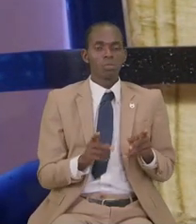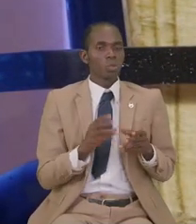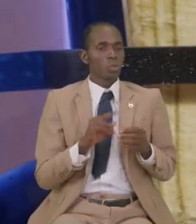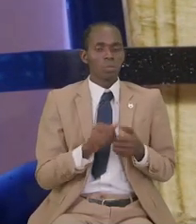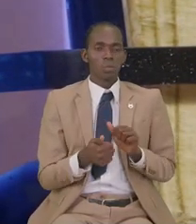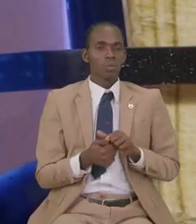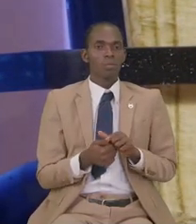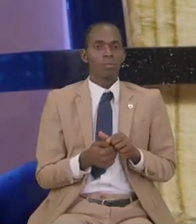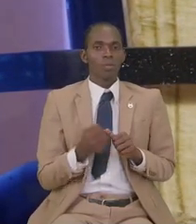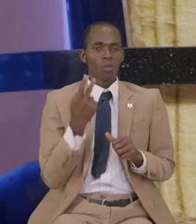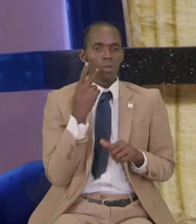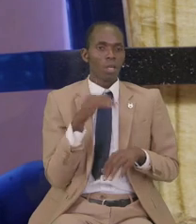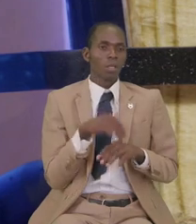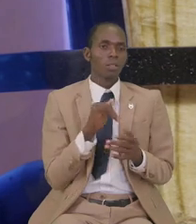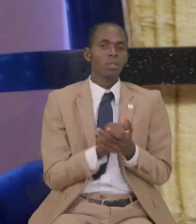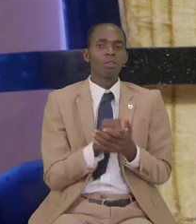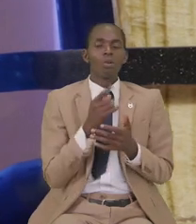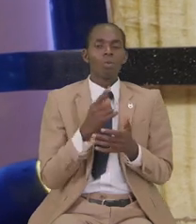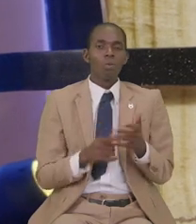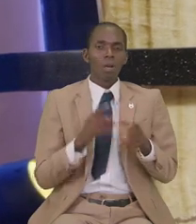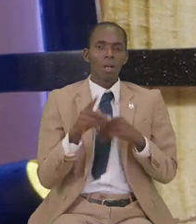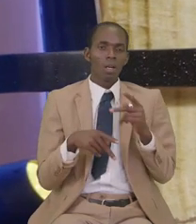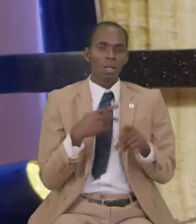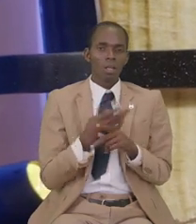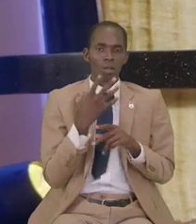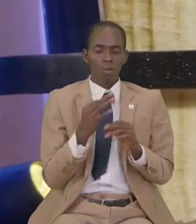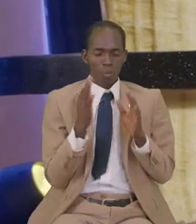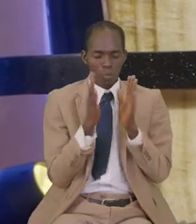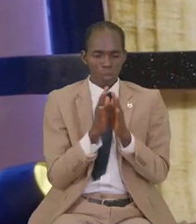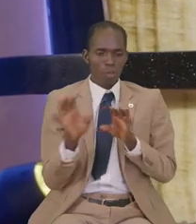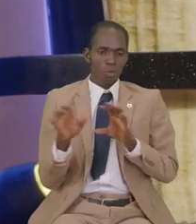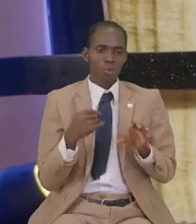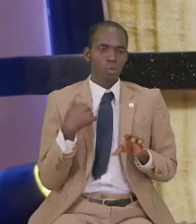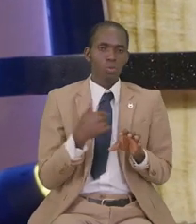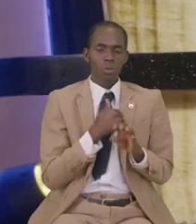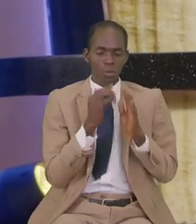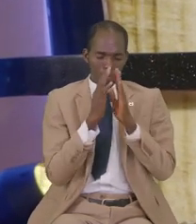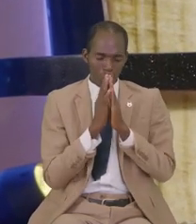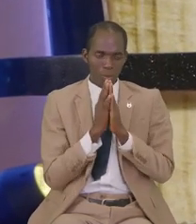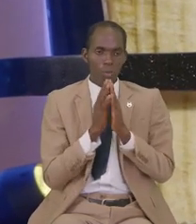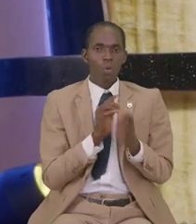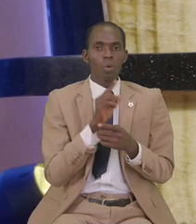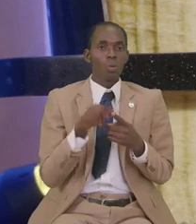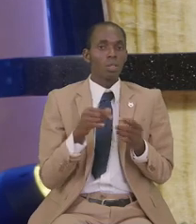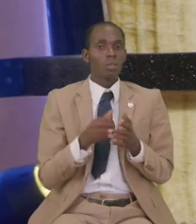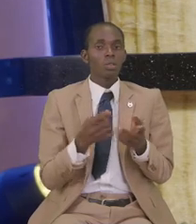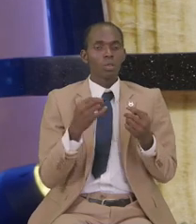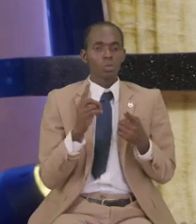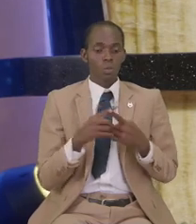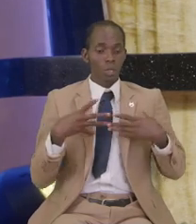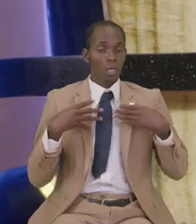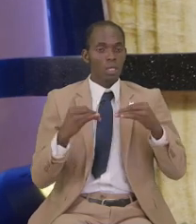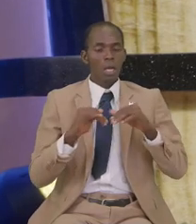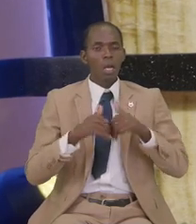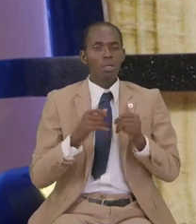okay. Look at that. What kind of prayer do we pray? When it comes to healing, how do we pray? How